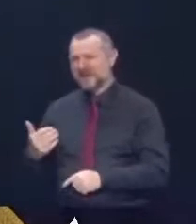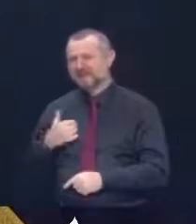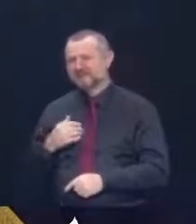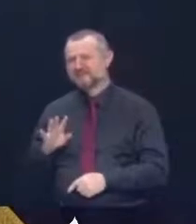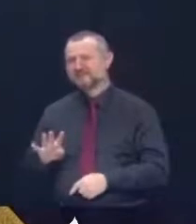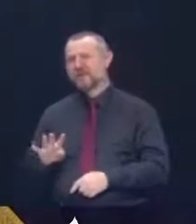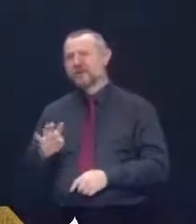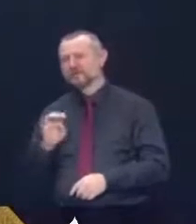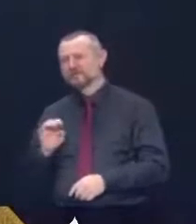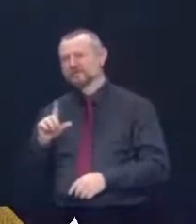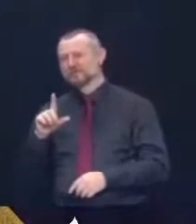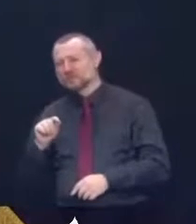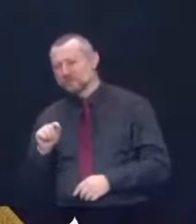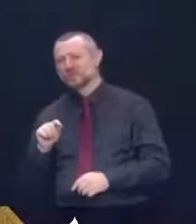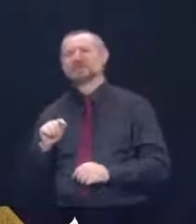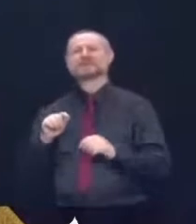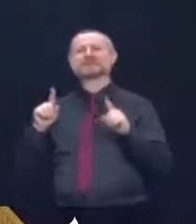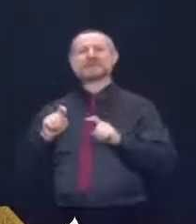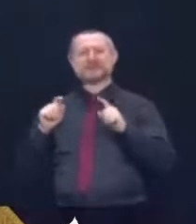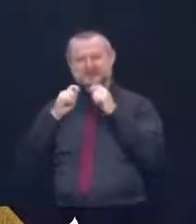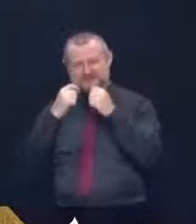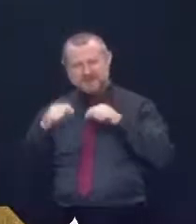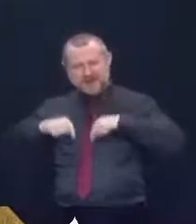420 testing sites.